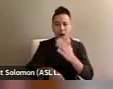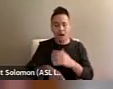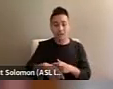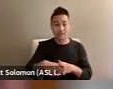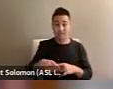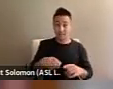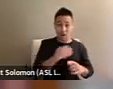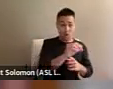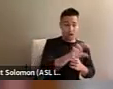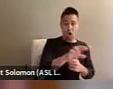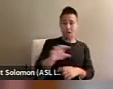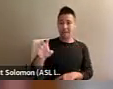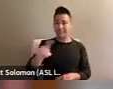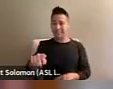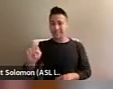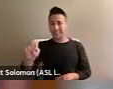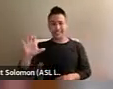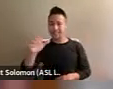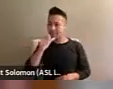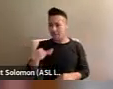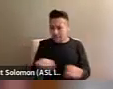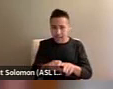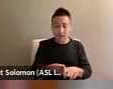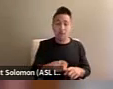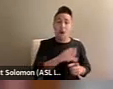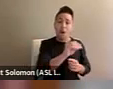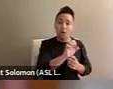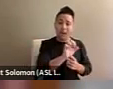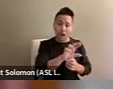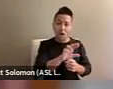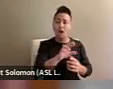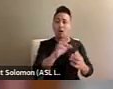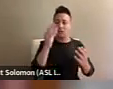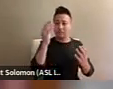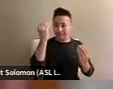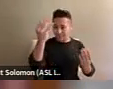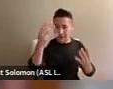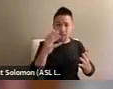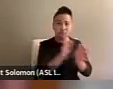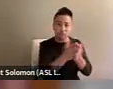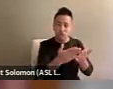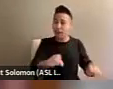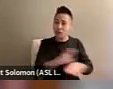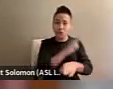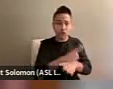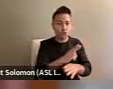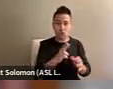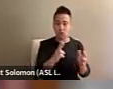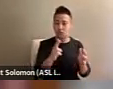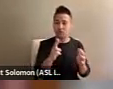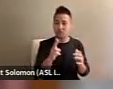And OER is material that can be freely used and reused at no cost. So OER is always